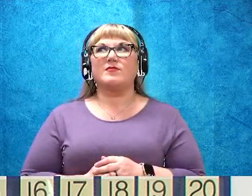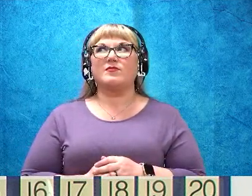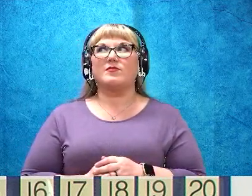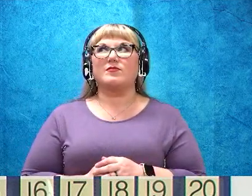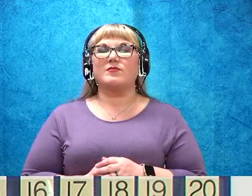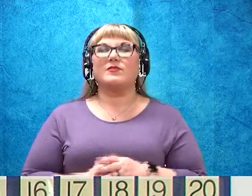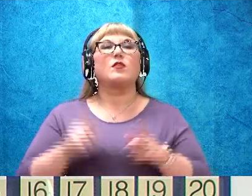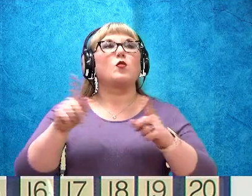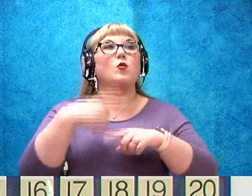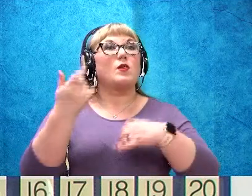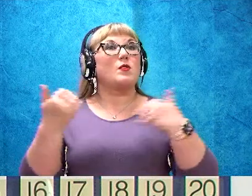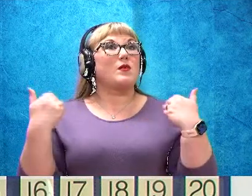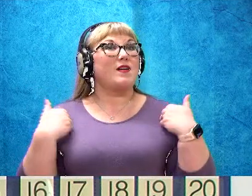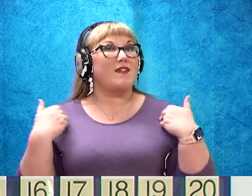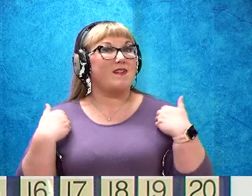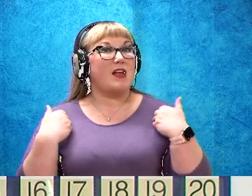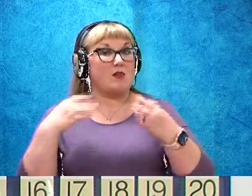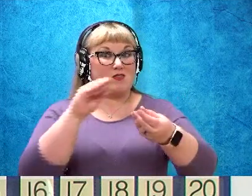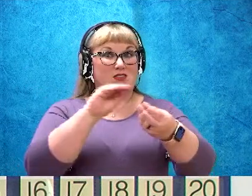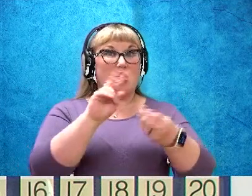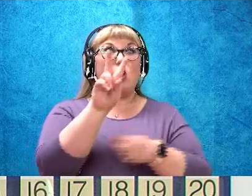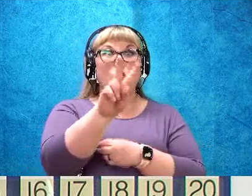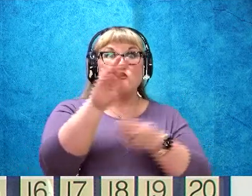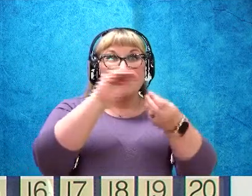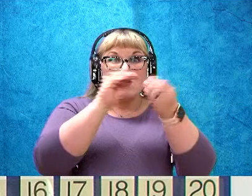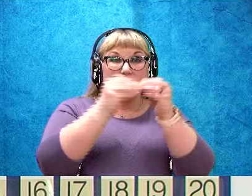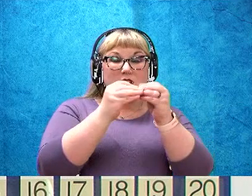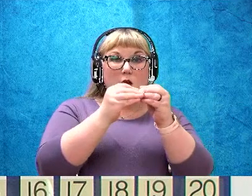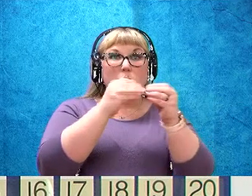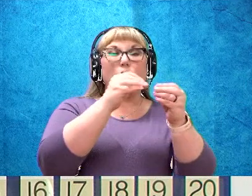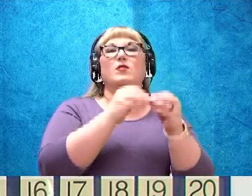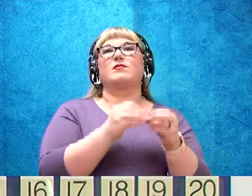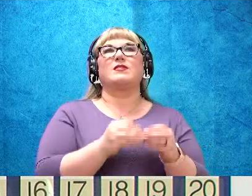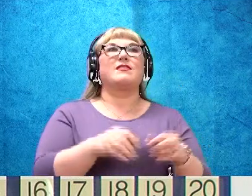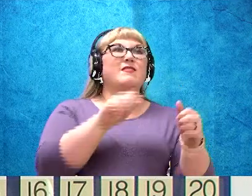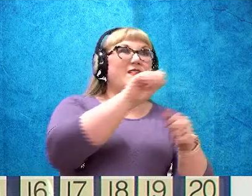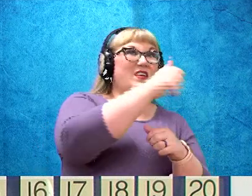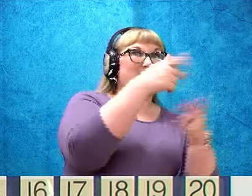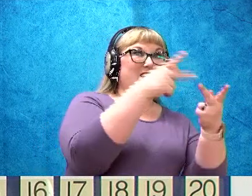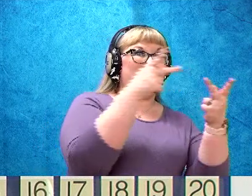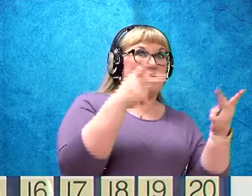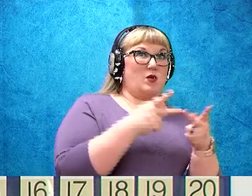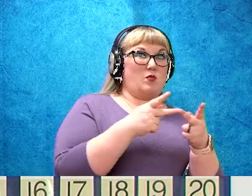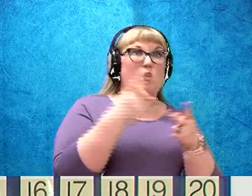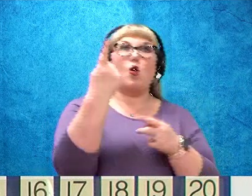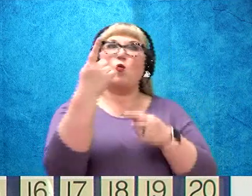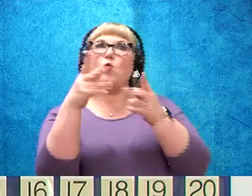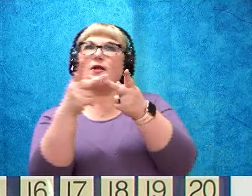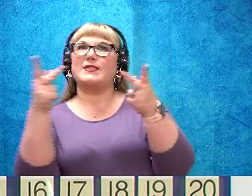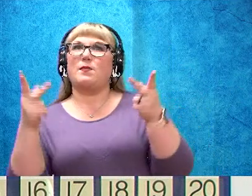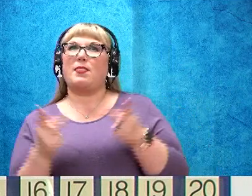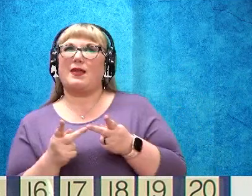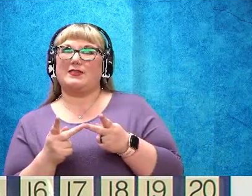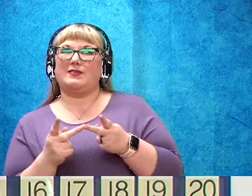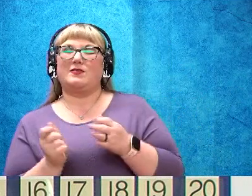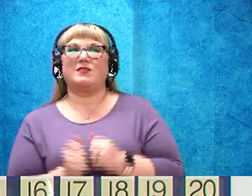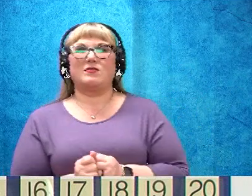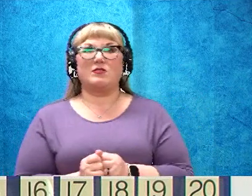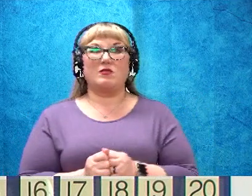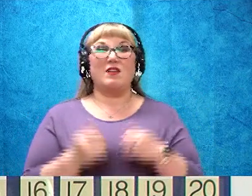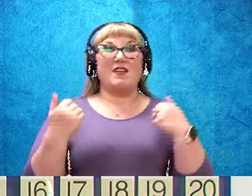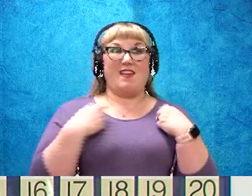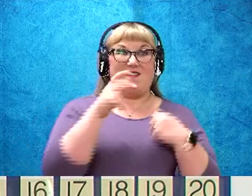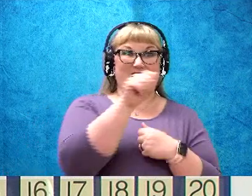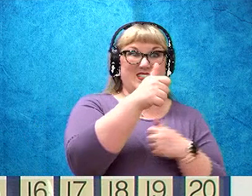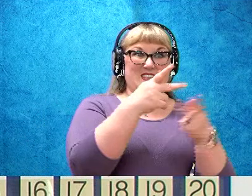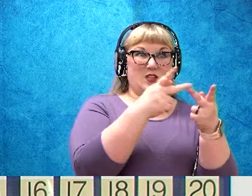So when we have a digit, a 2-number digit, we have a tens place and a ones place. When we have a